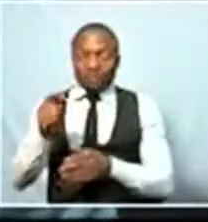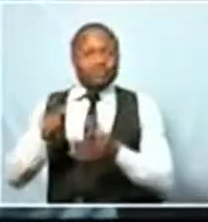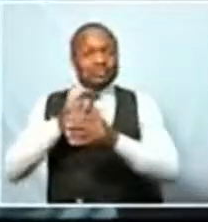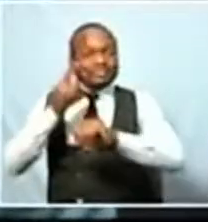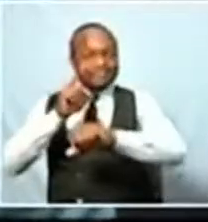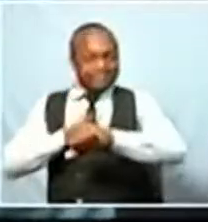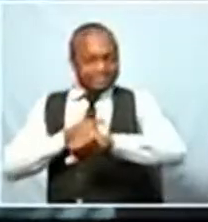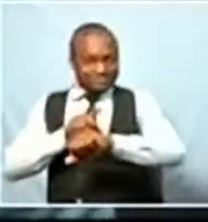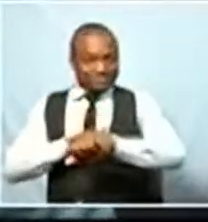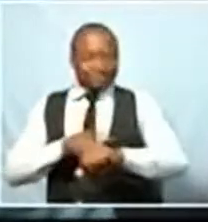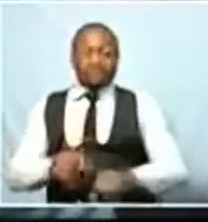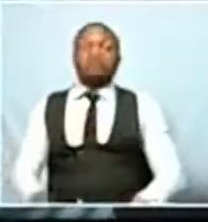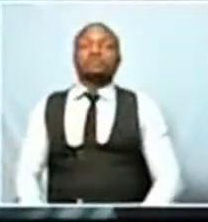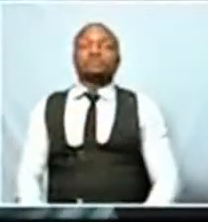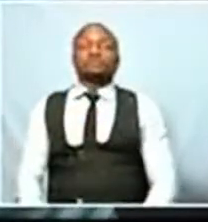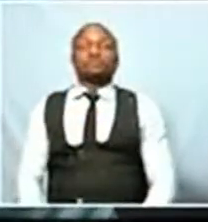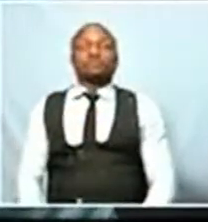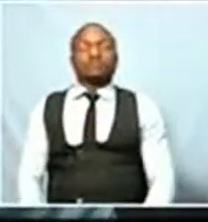time